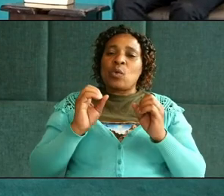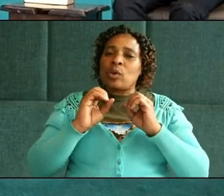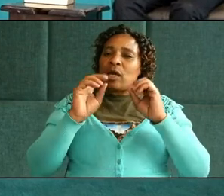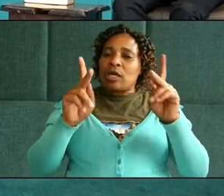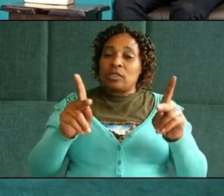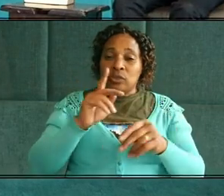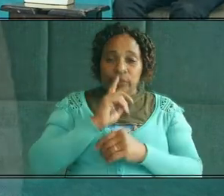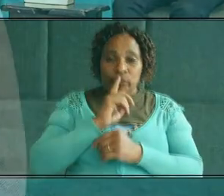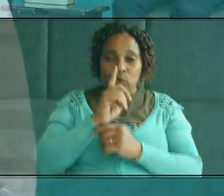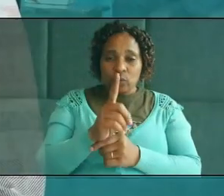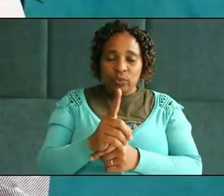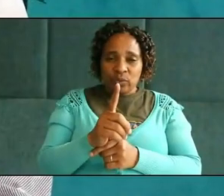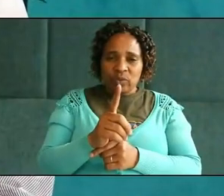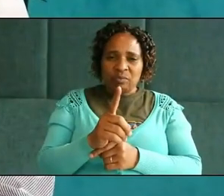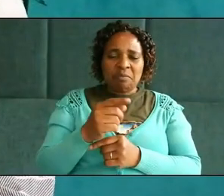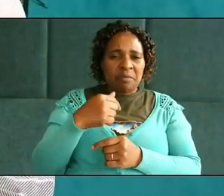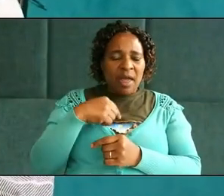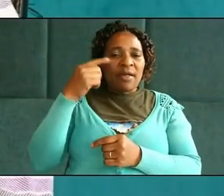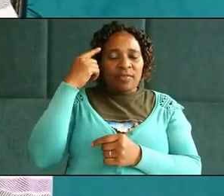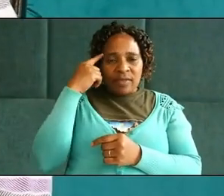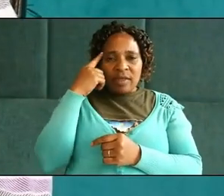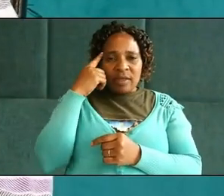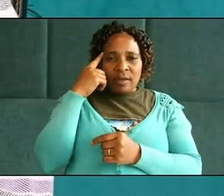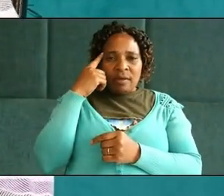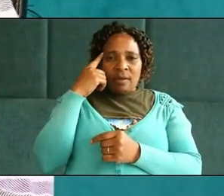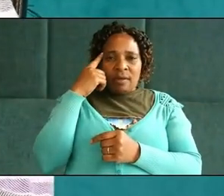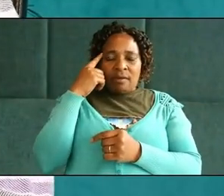Okay, so I think from